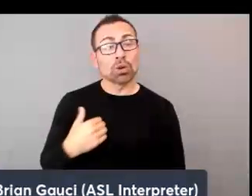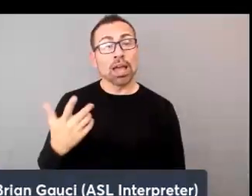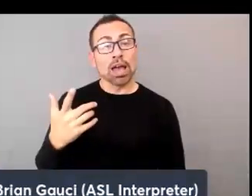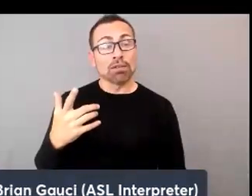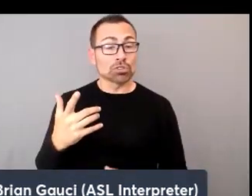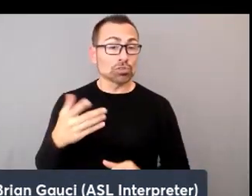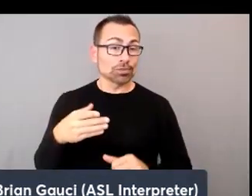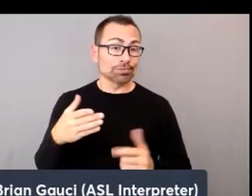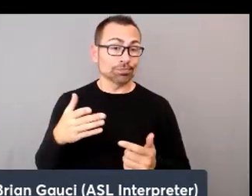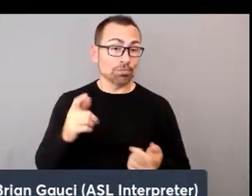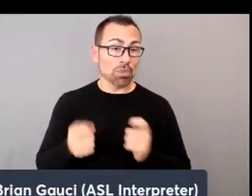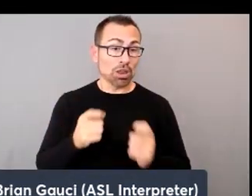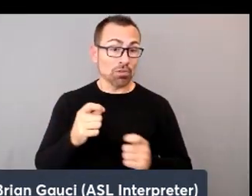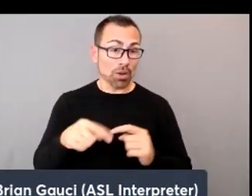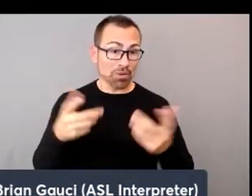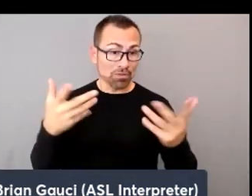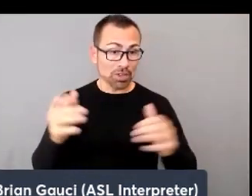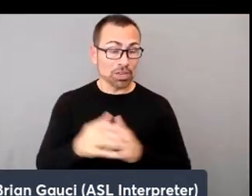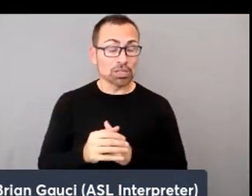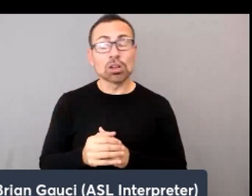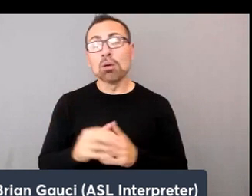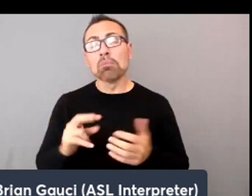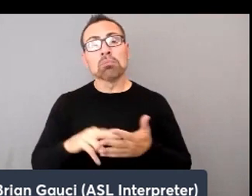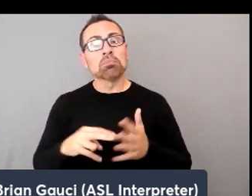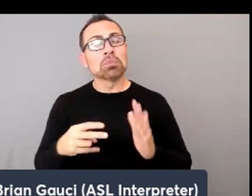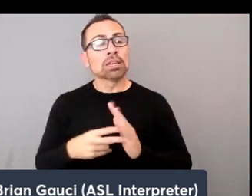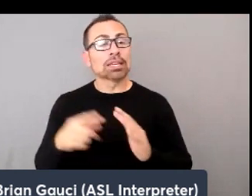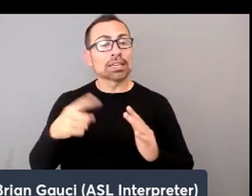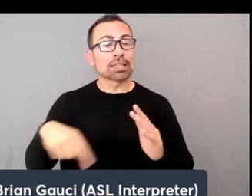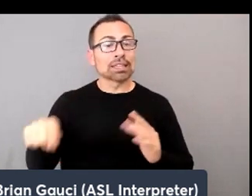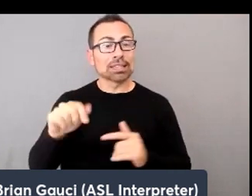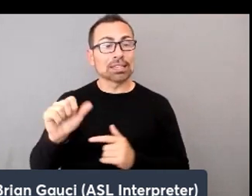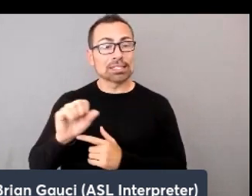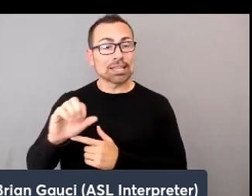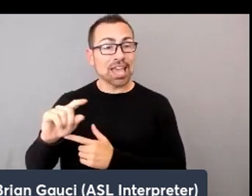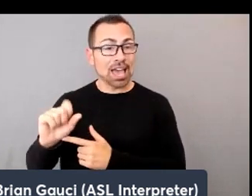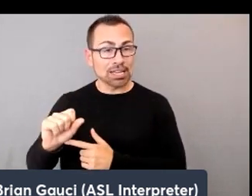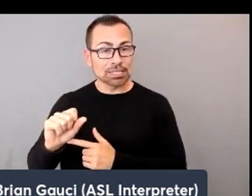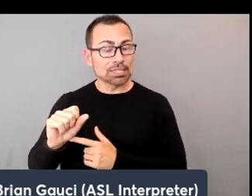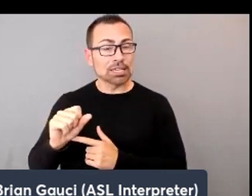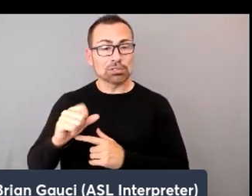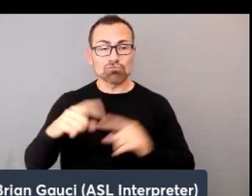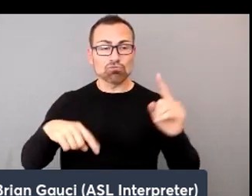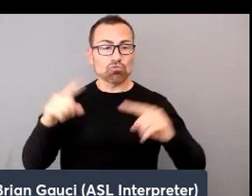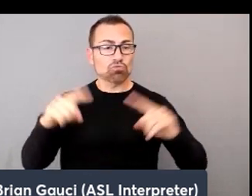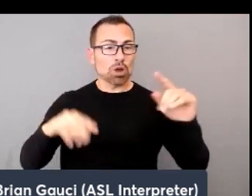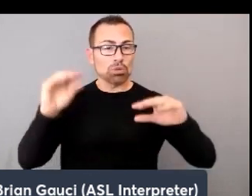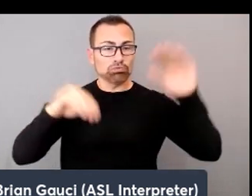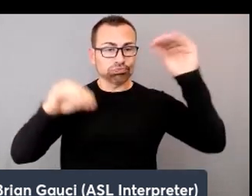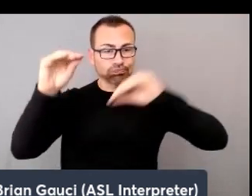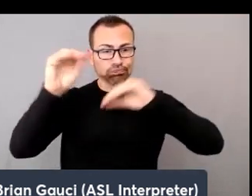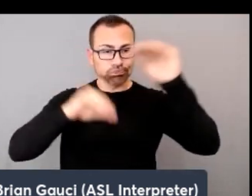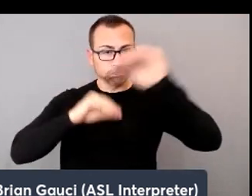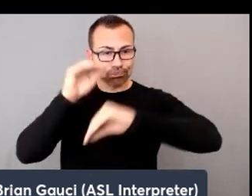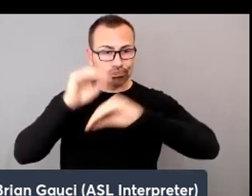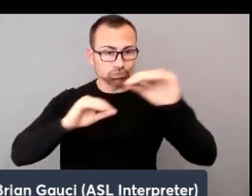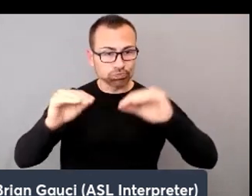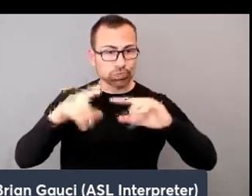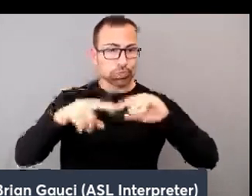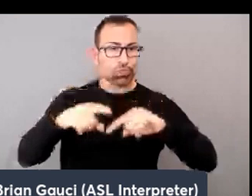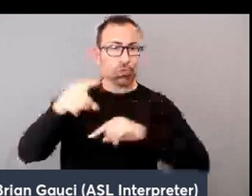that means that these assets are getting randomly put around in this scene based on the distribution that you put